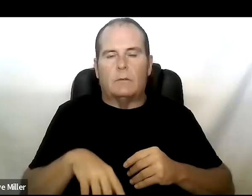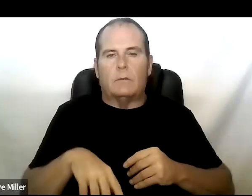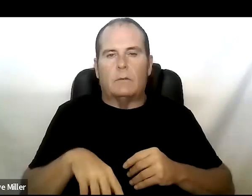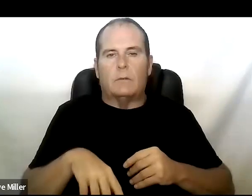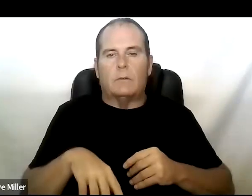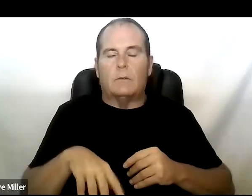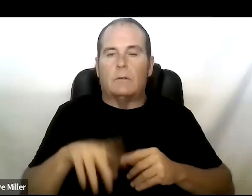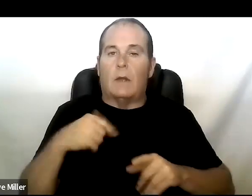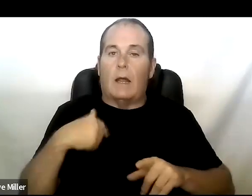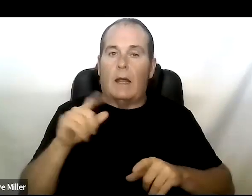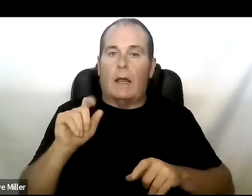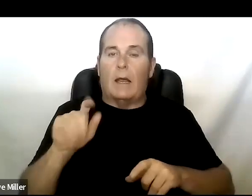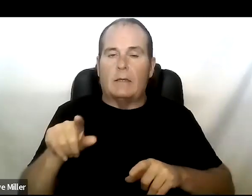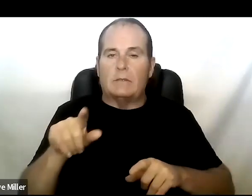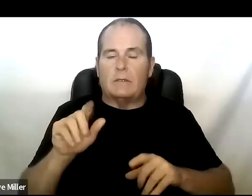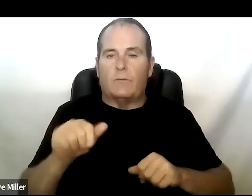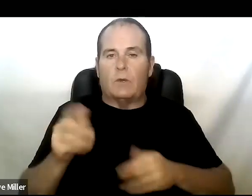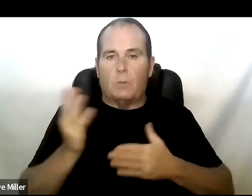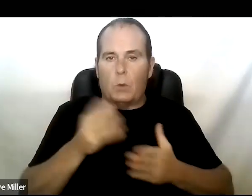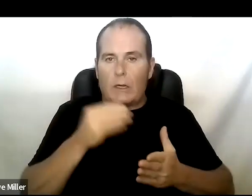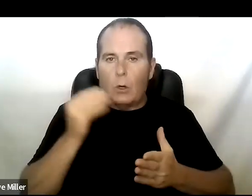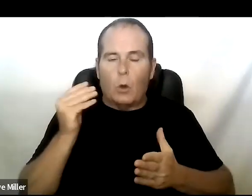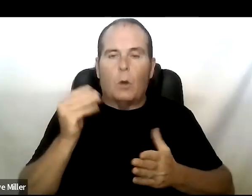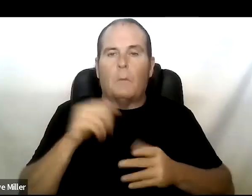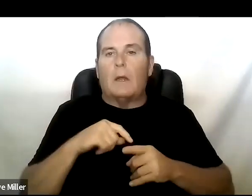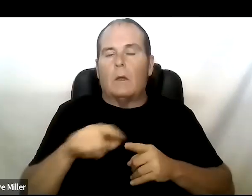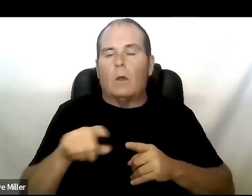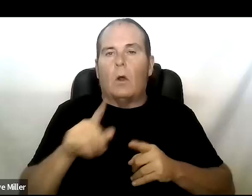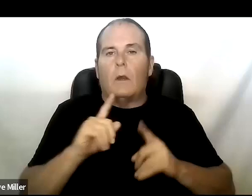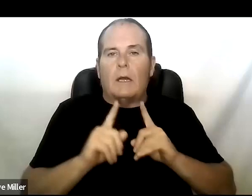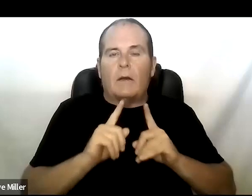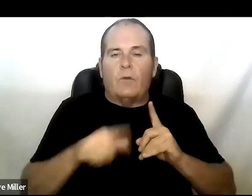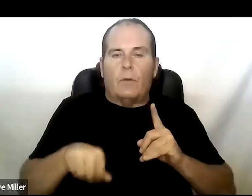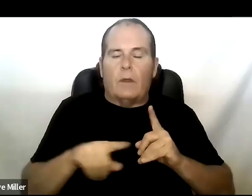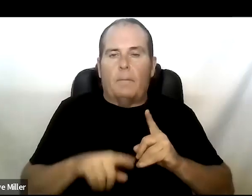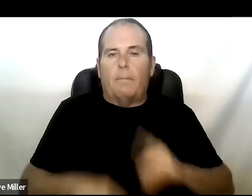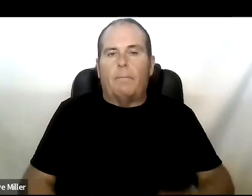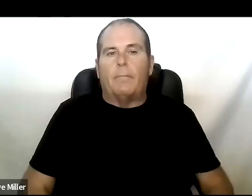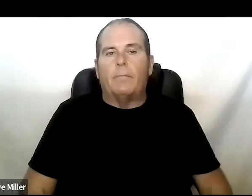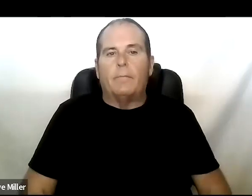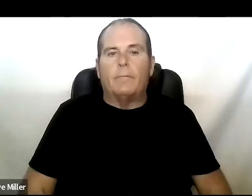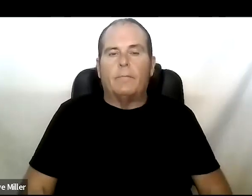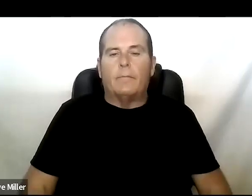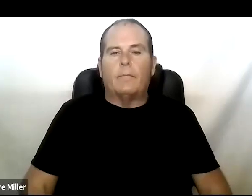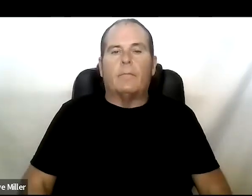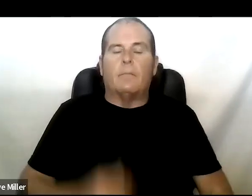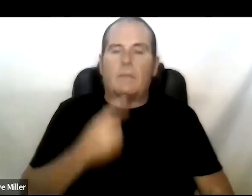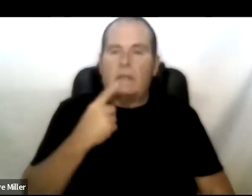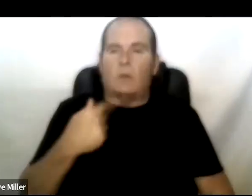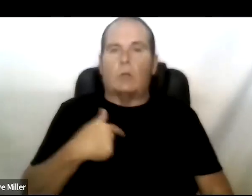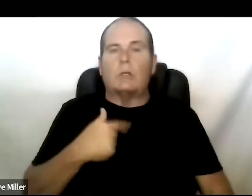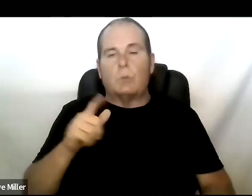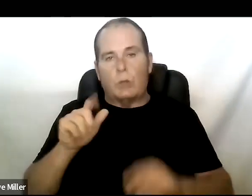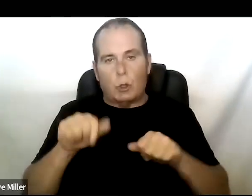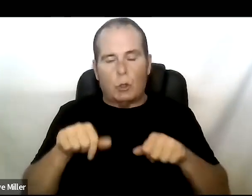I asked if we could take it home to call them and interview them, and told we could, so that's